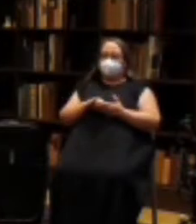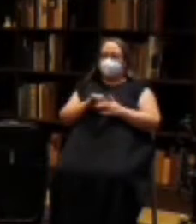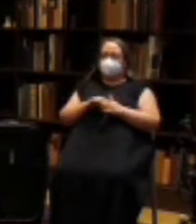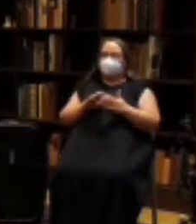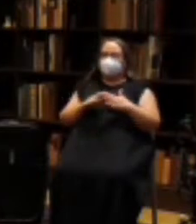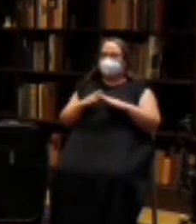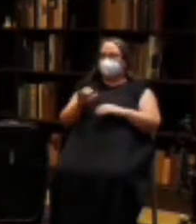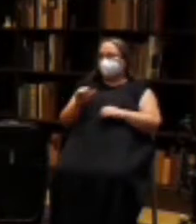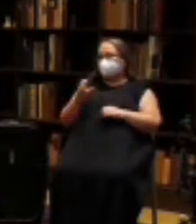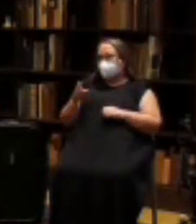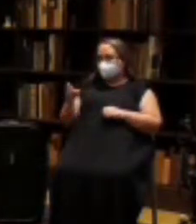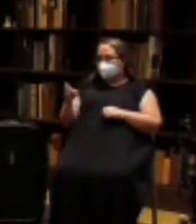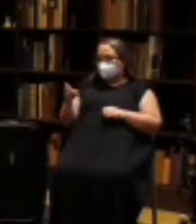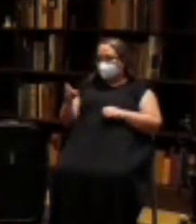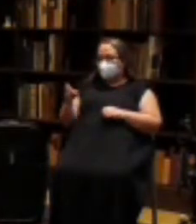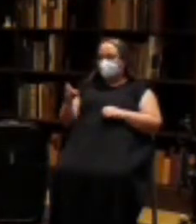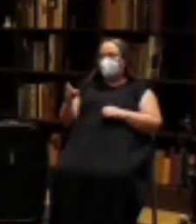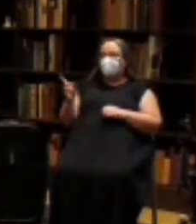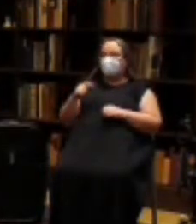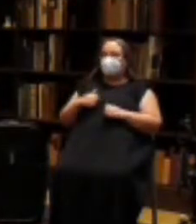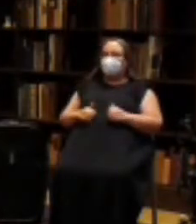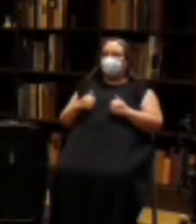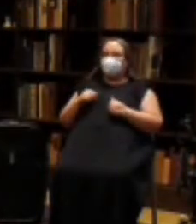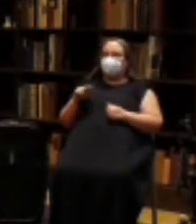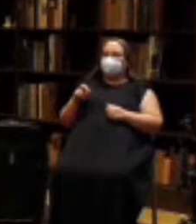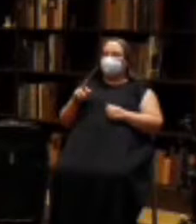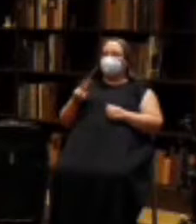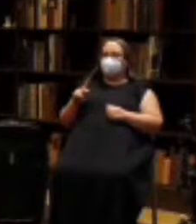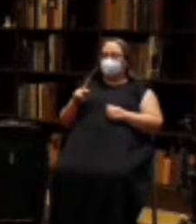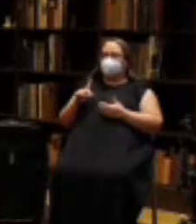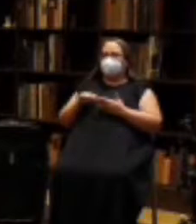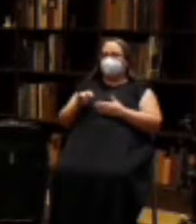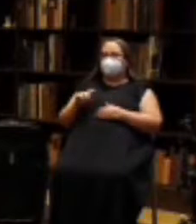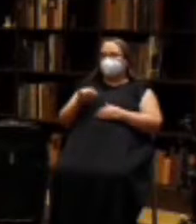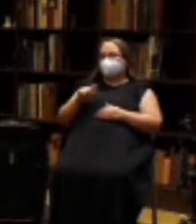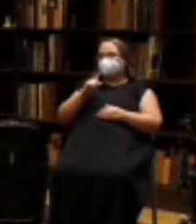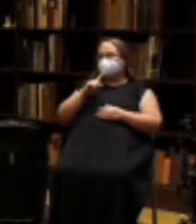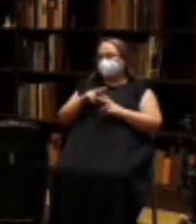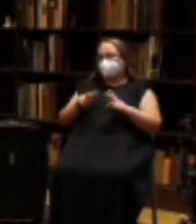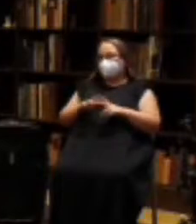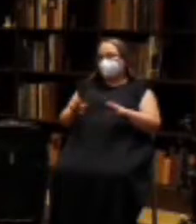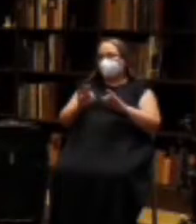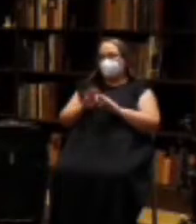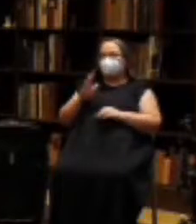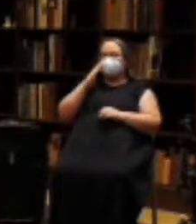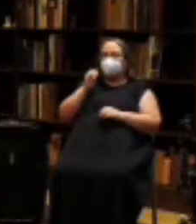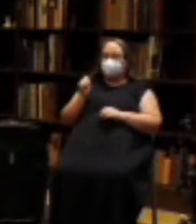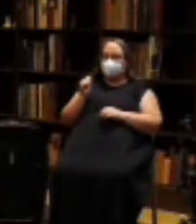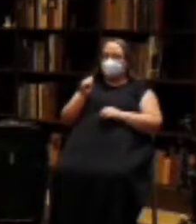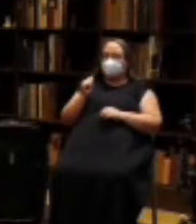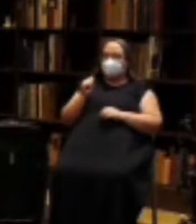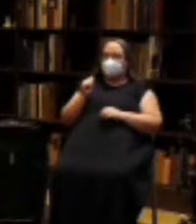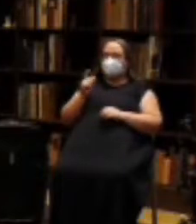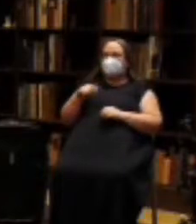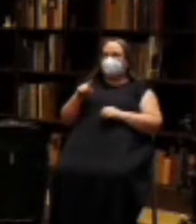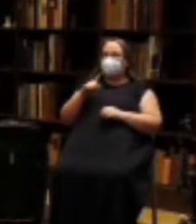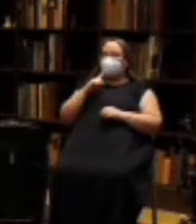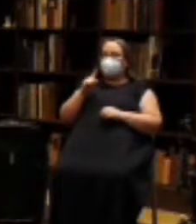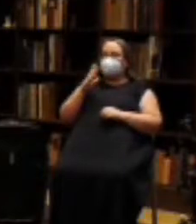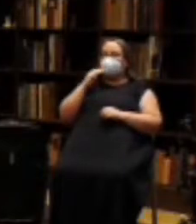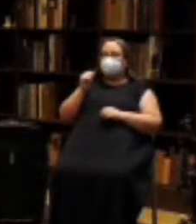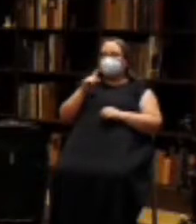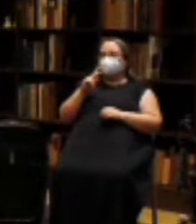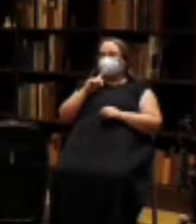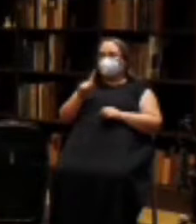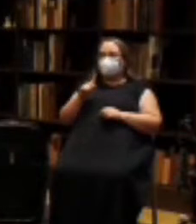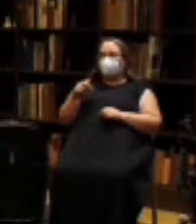city like Baltimore or like where I live in Newark, print media is still critically important because because people are like